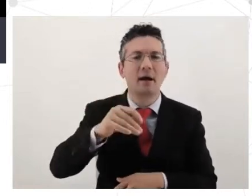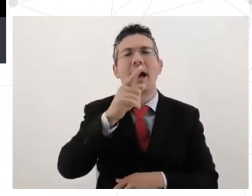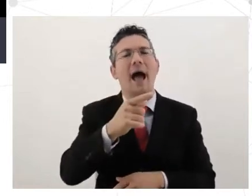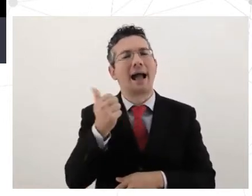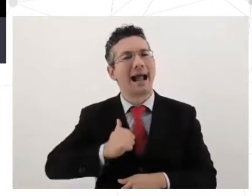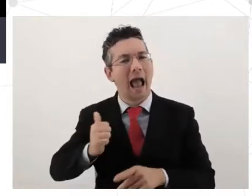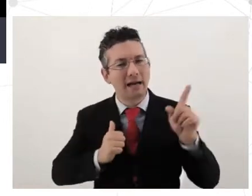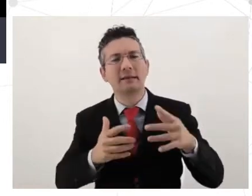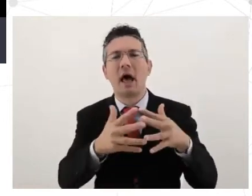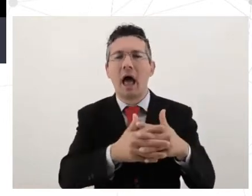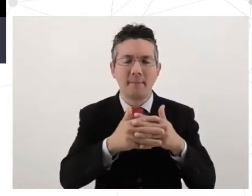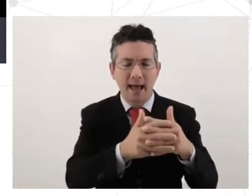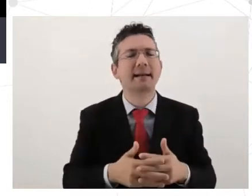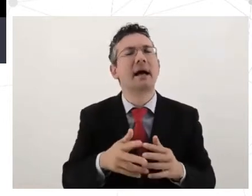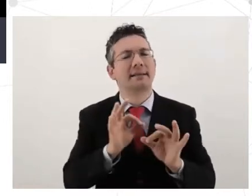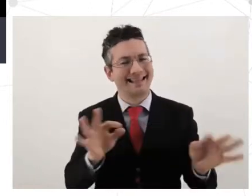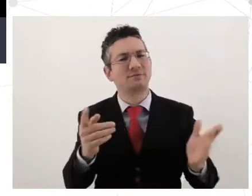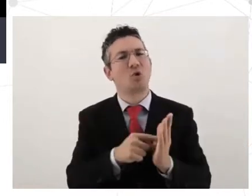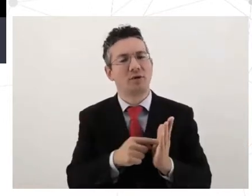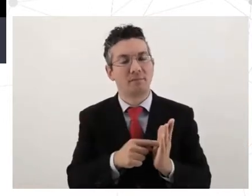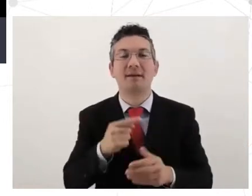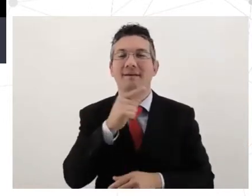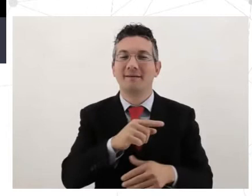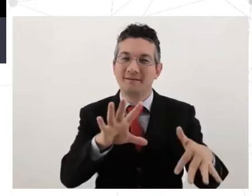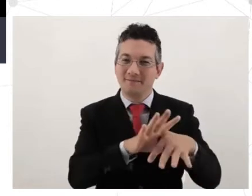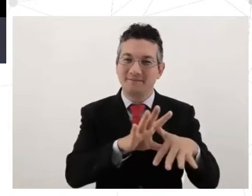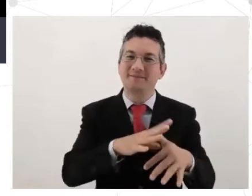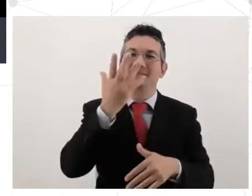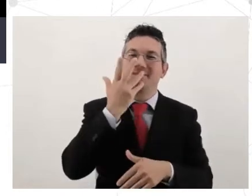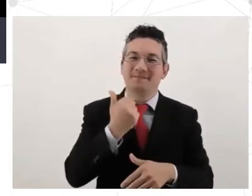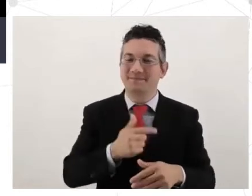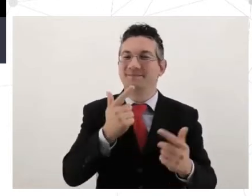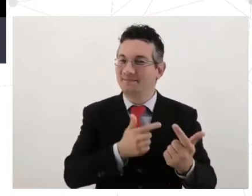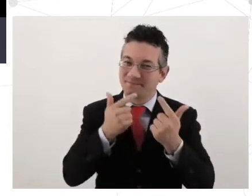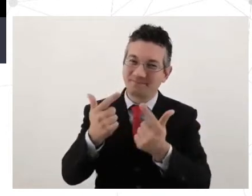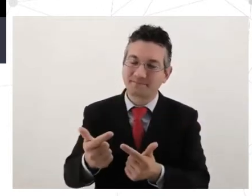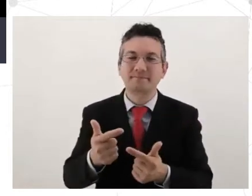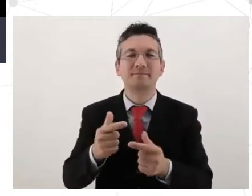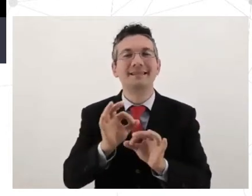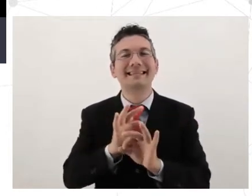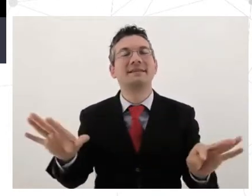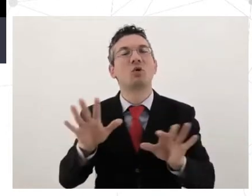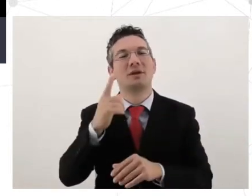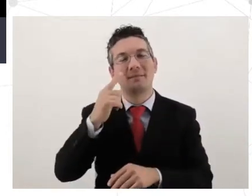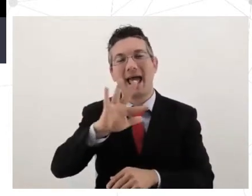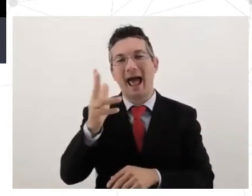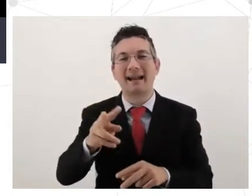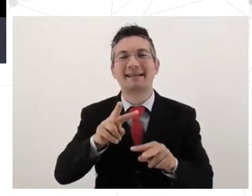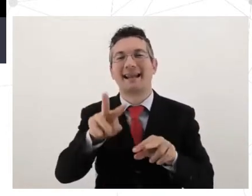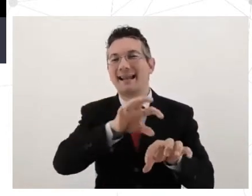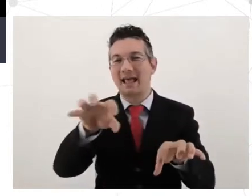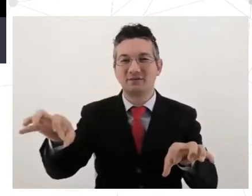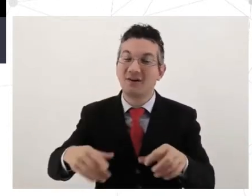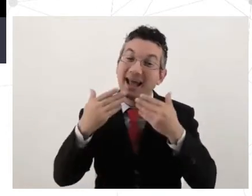Well, hopefully you did experience that as an adventure, and in the same way that Runa